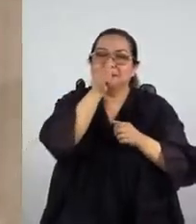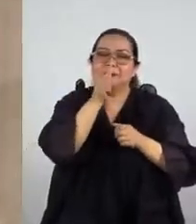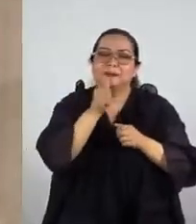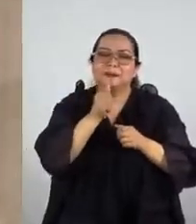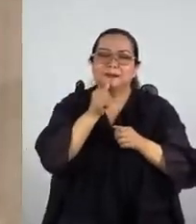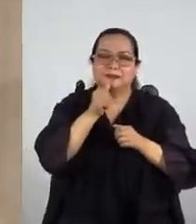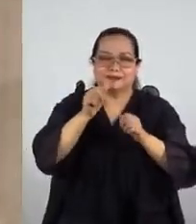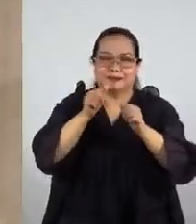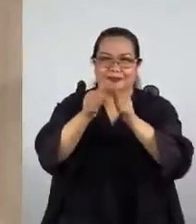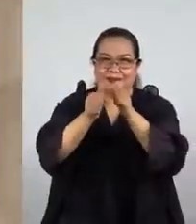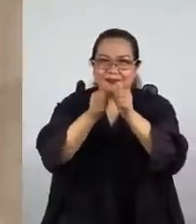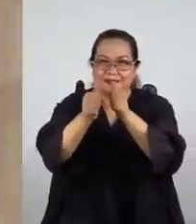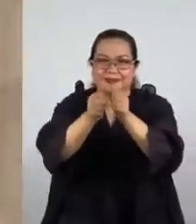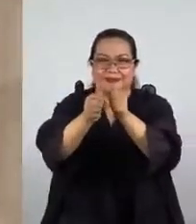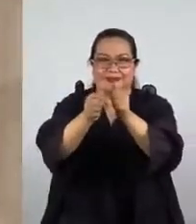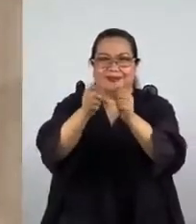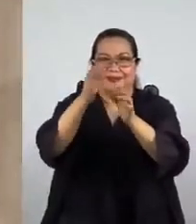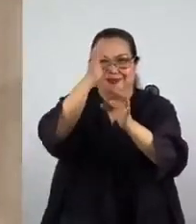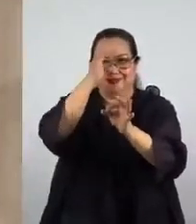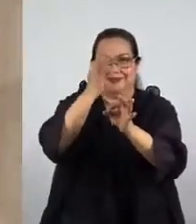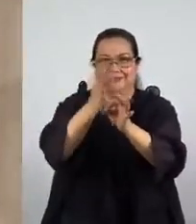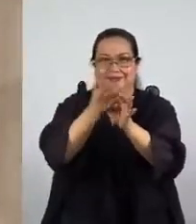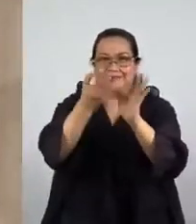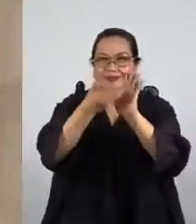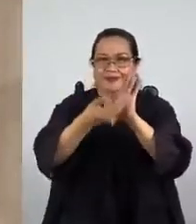faith set before us.